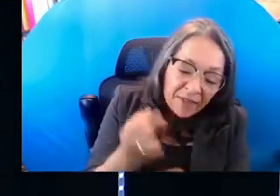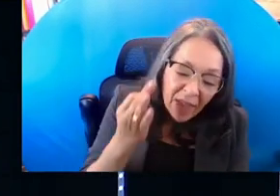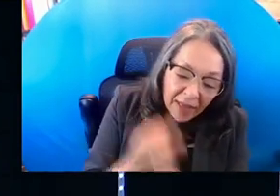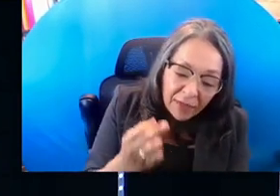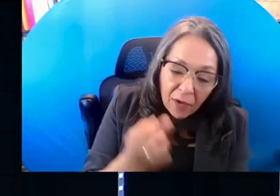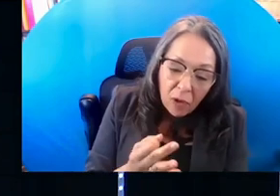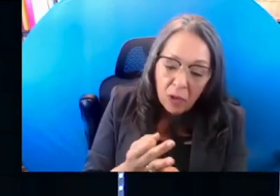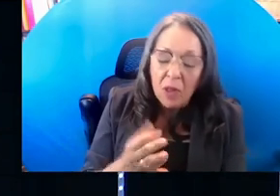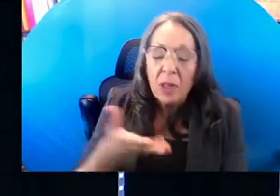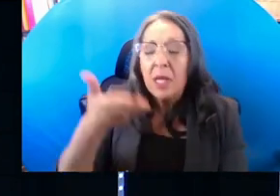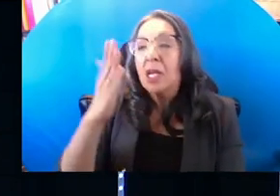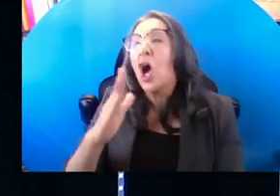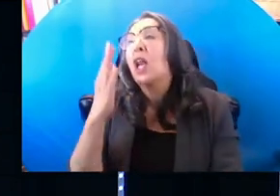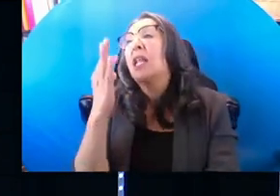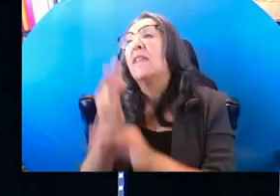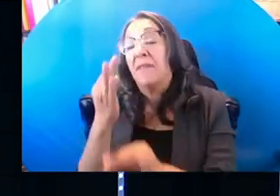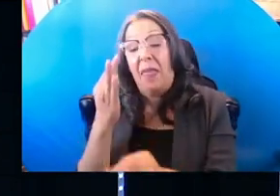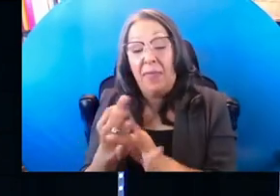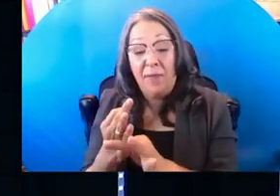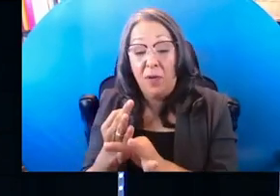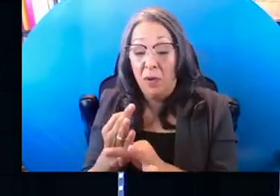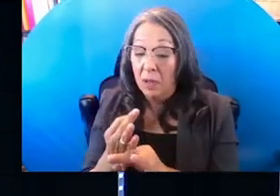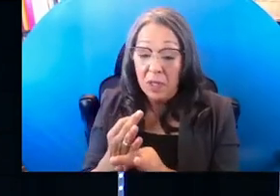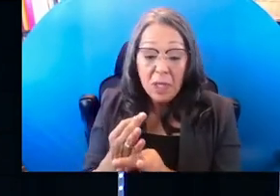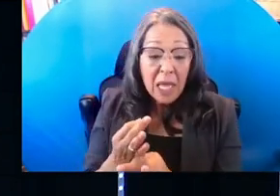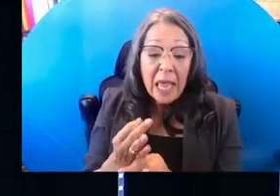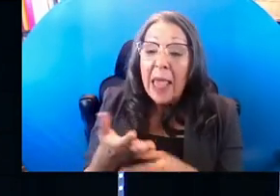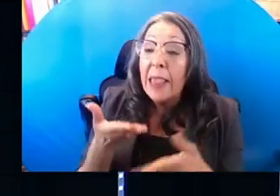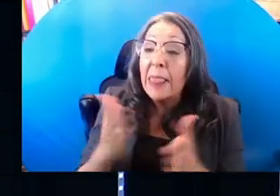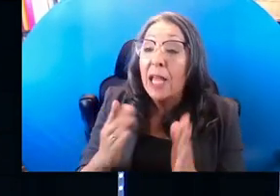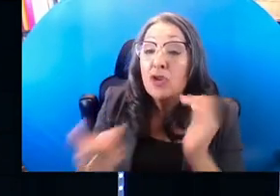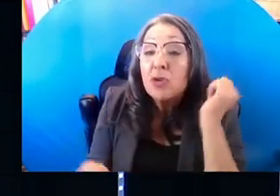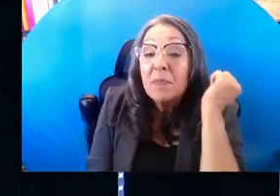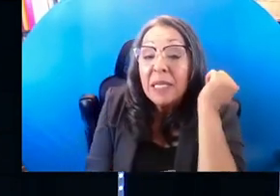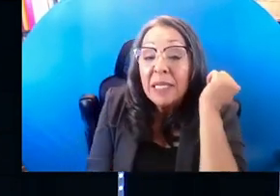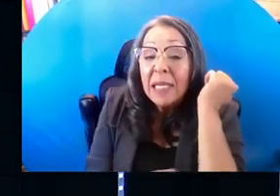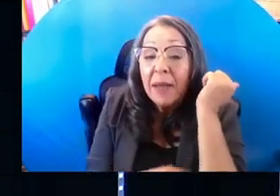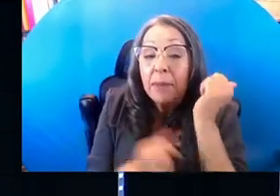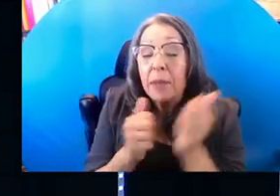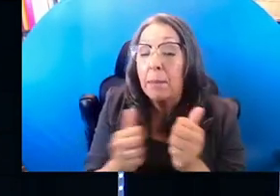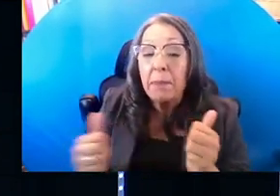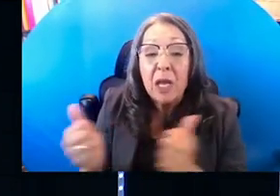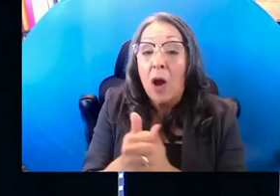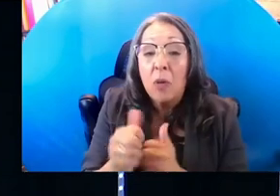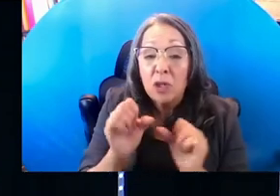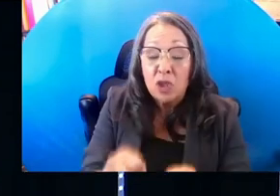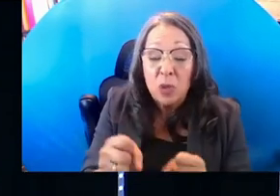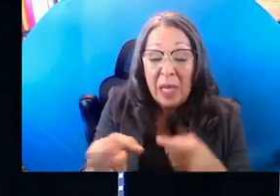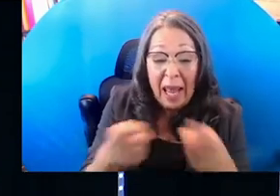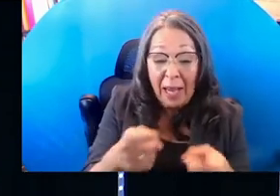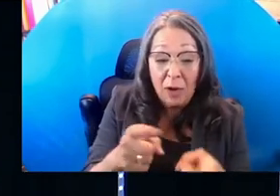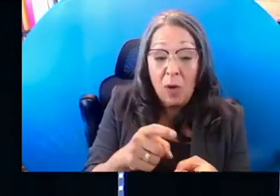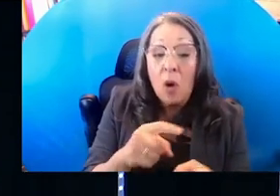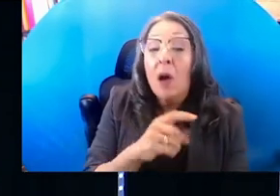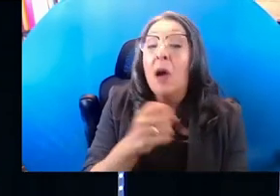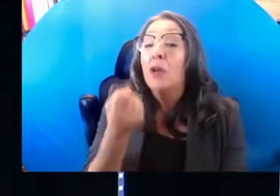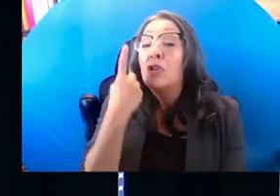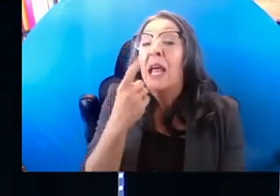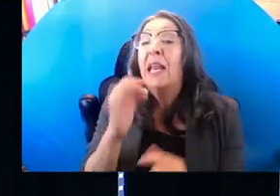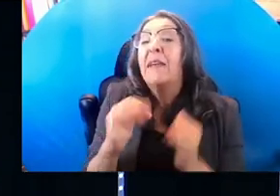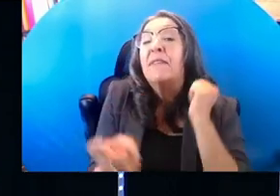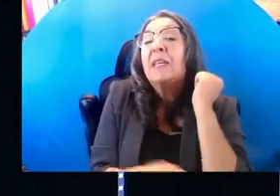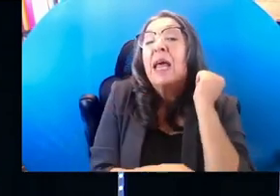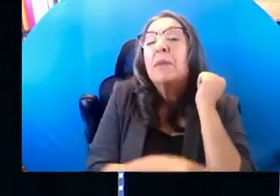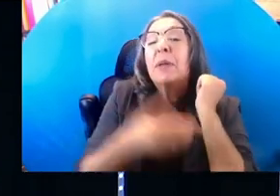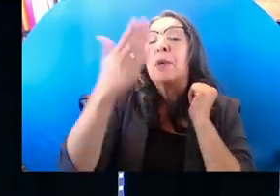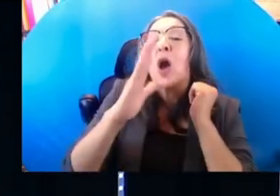amen? God is faithful. He will not let you be tempted beyond what you can bear. But when you are tempted, he will also provide a way out